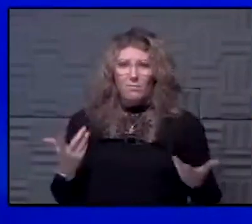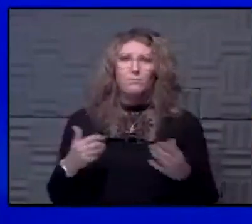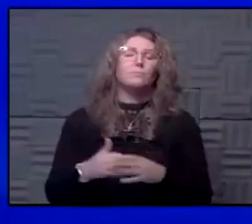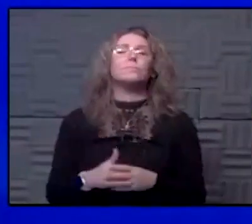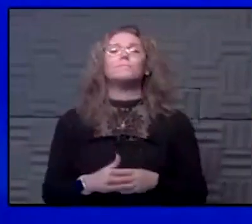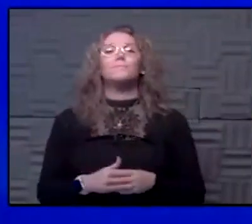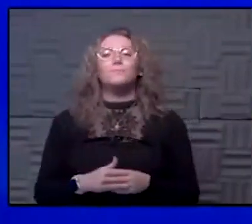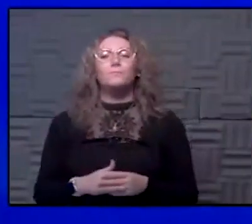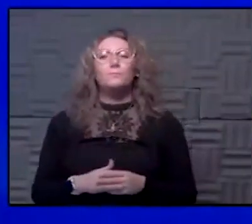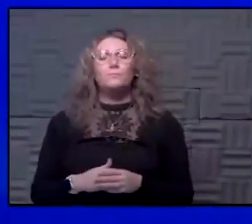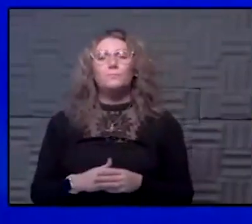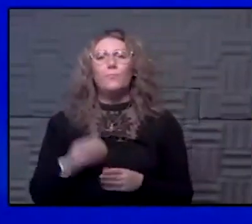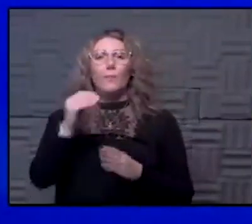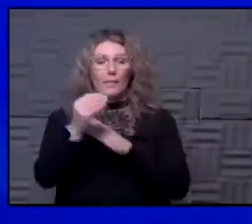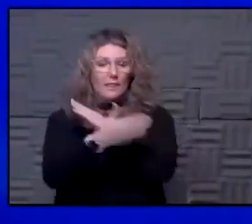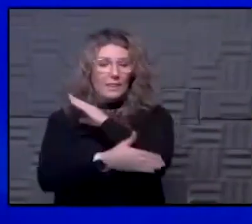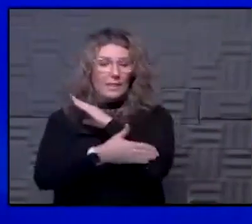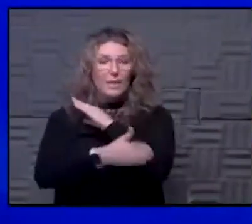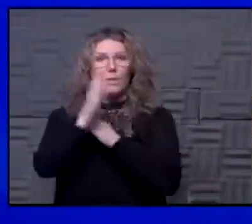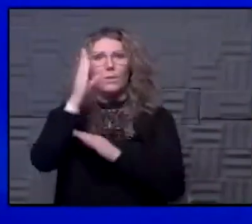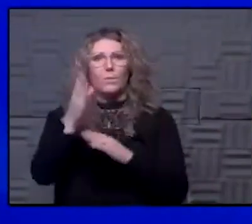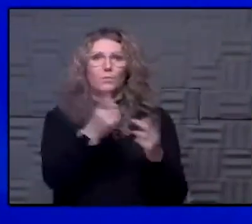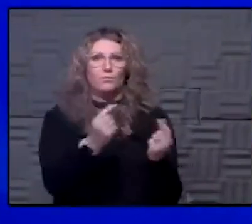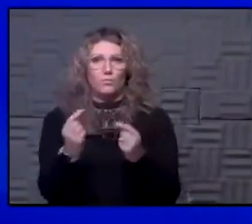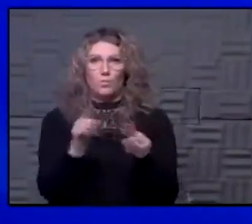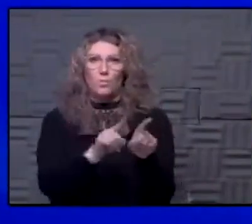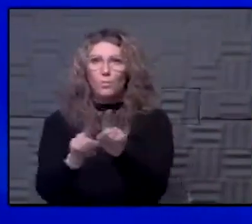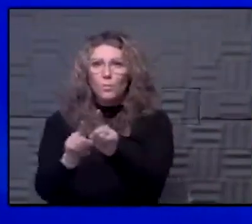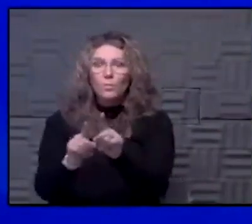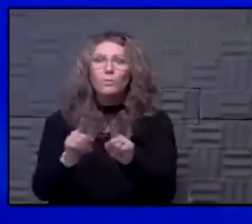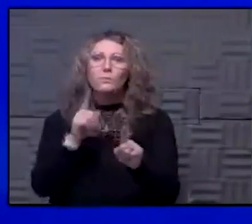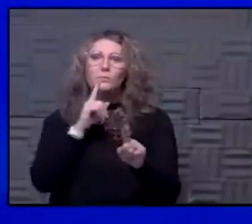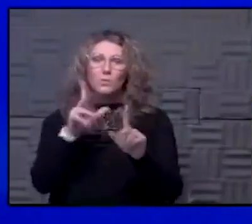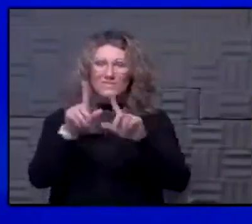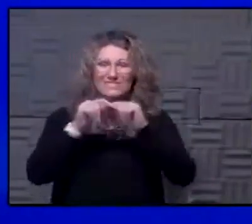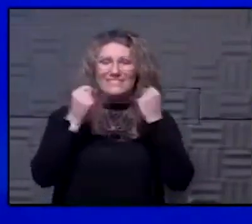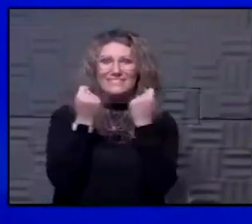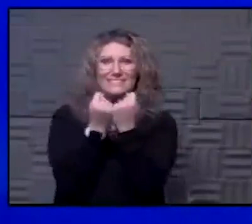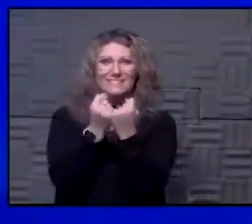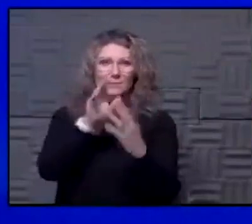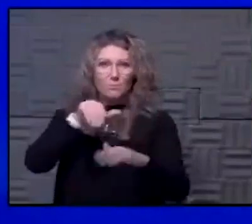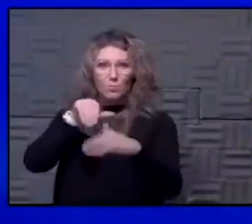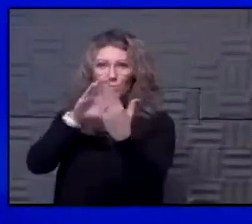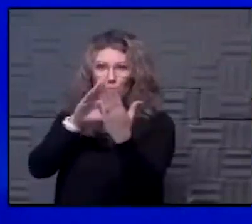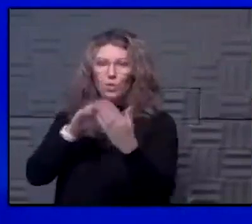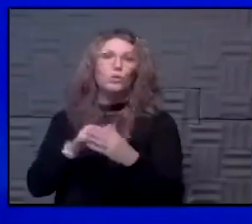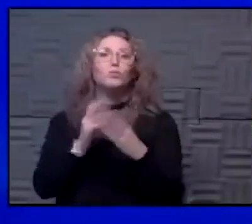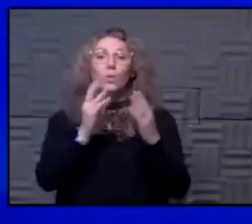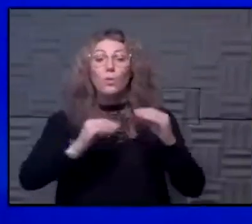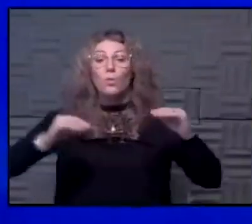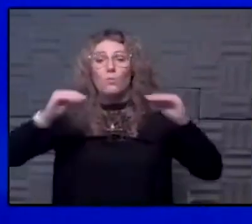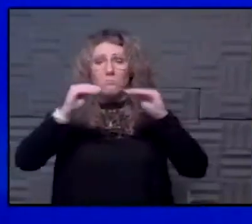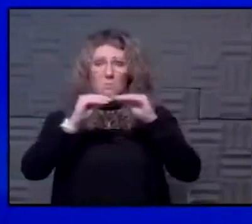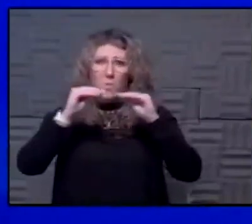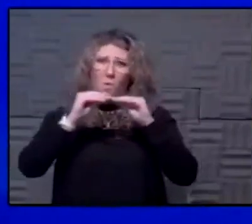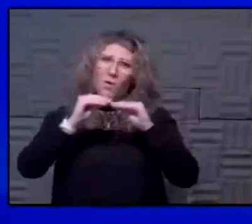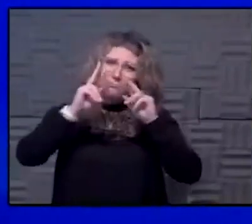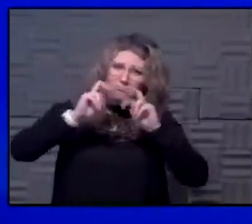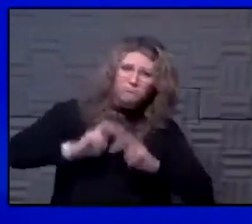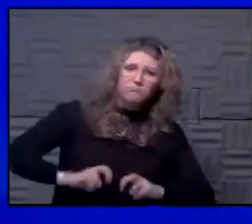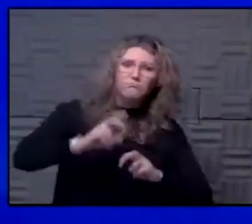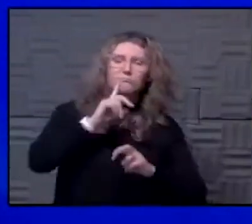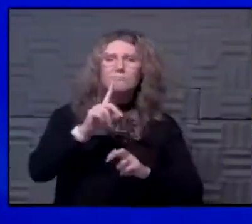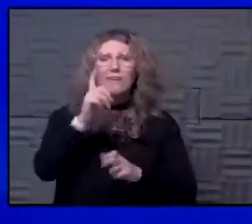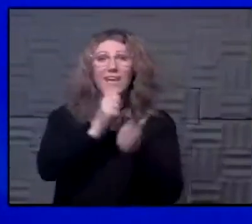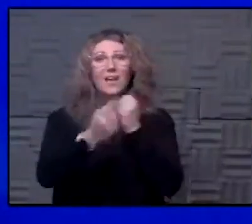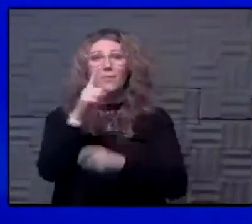let and the county's going to do some as well, and I think so it's kind of a team approach. I think the more you look at this as we have to get